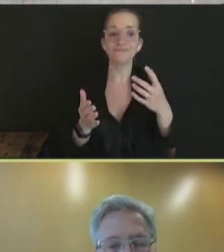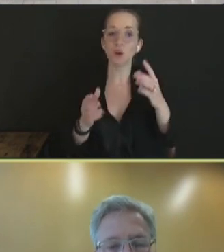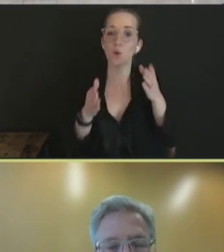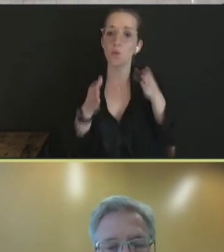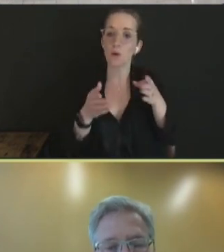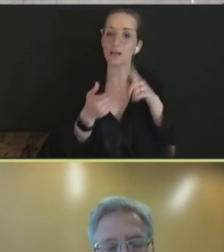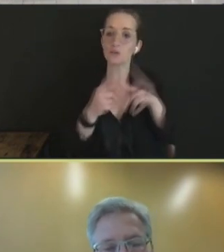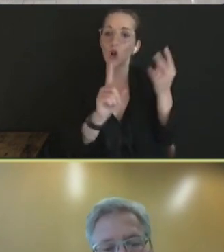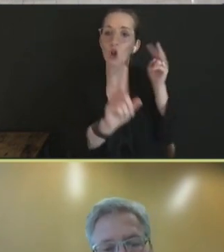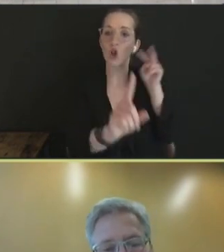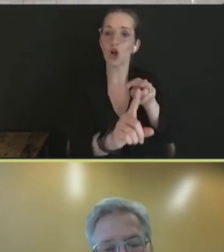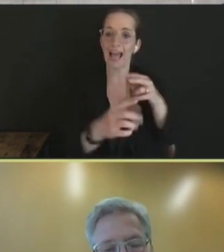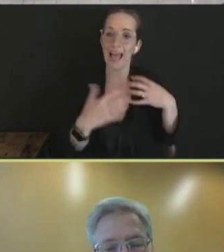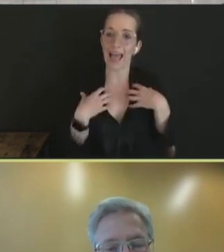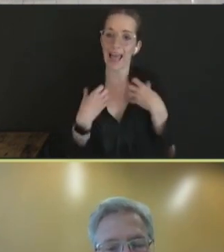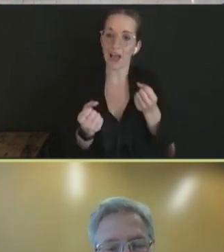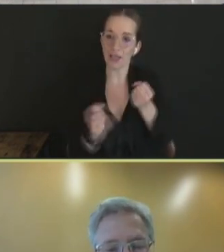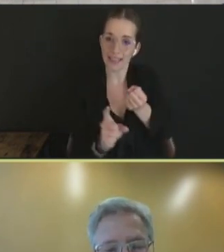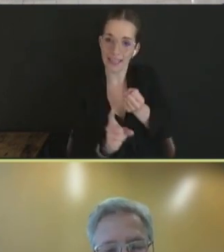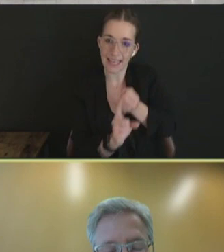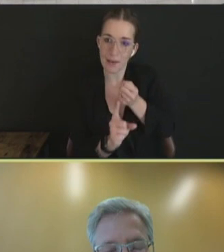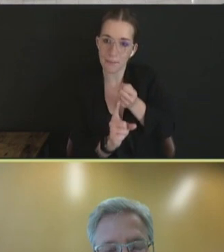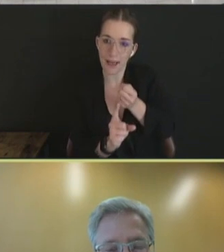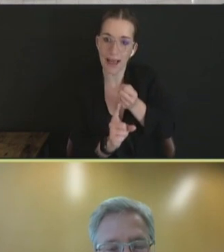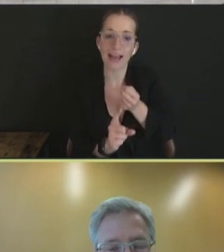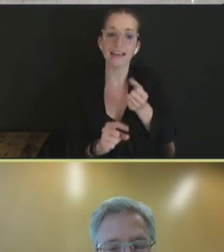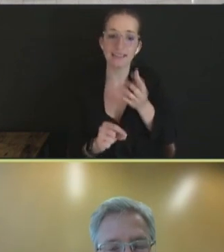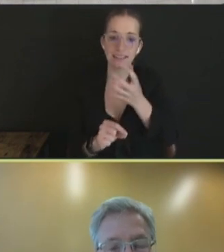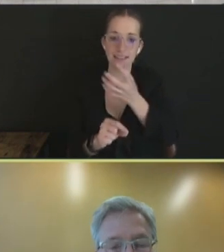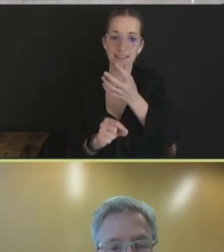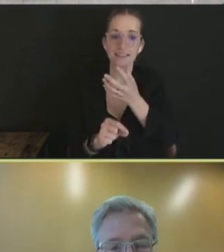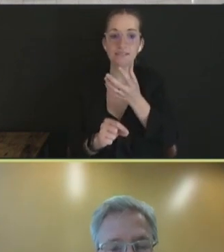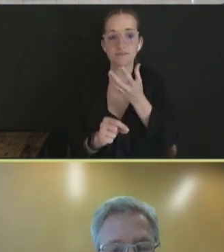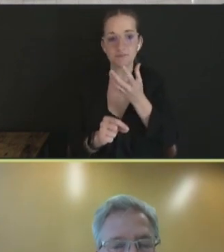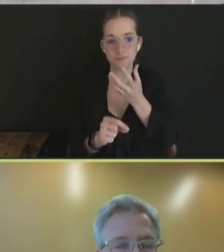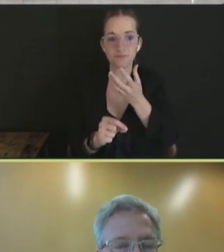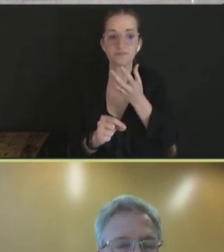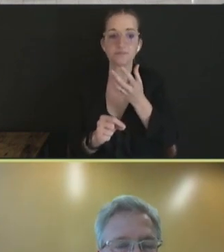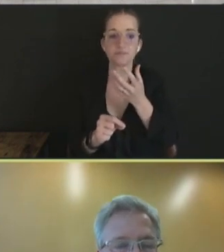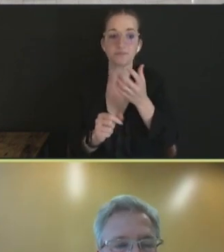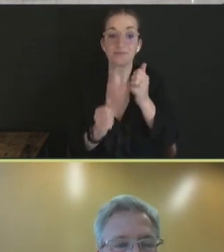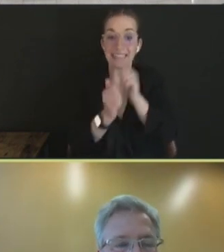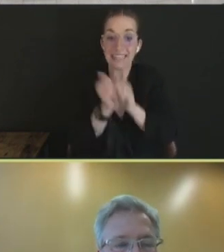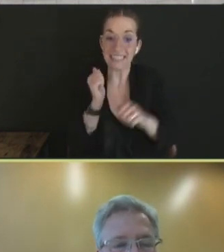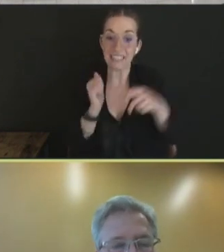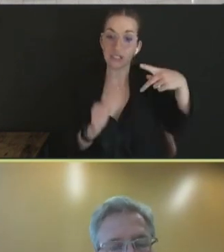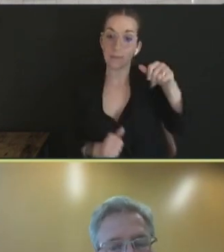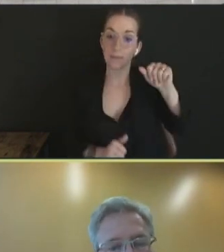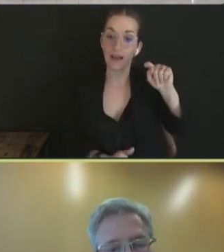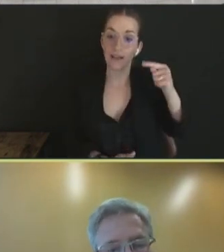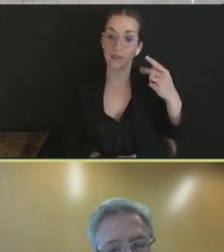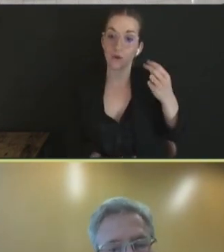health impact, taking the circumstances of each pathogen. On